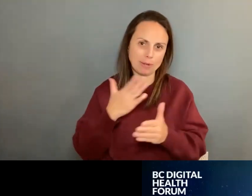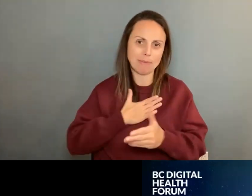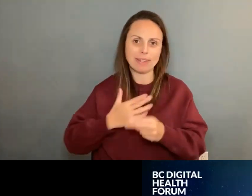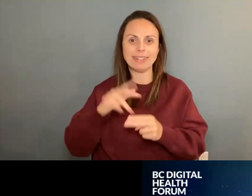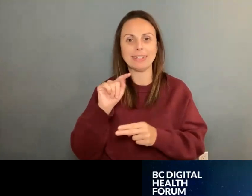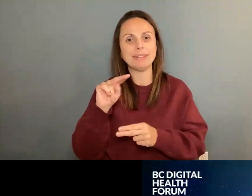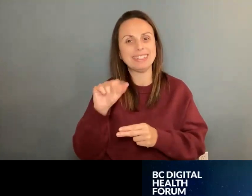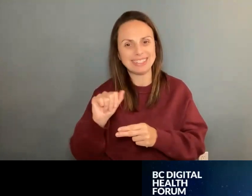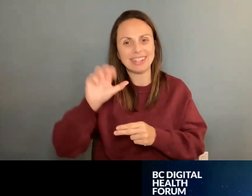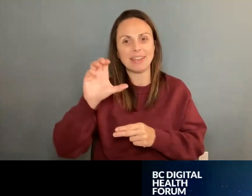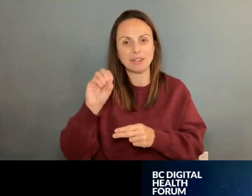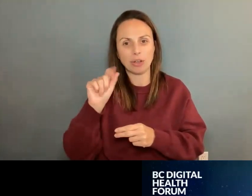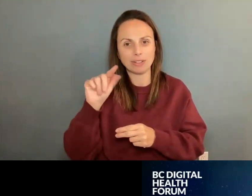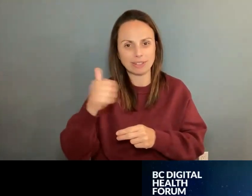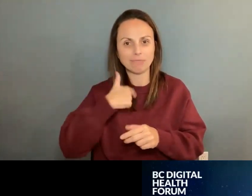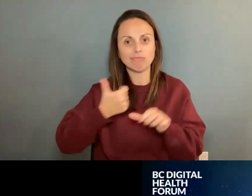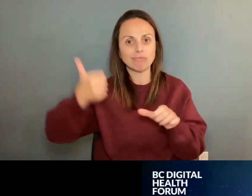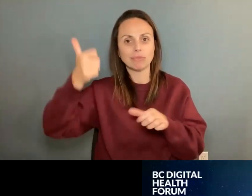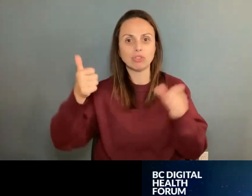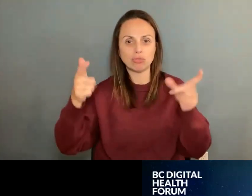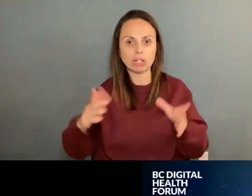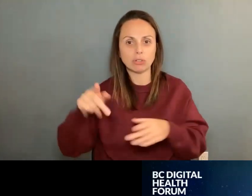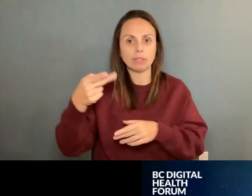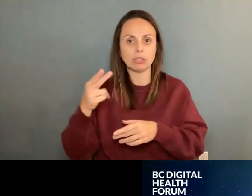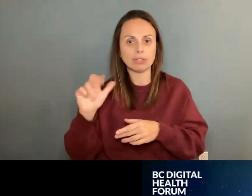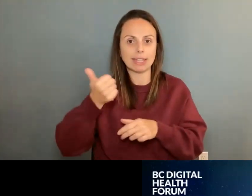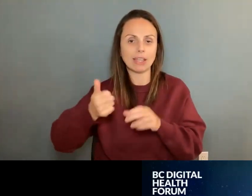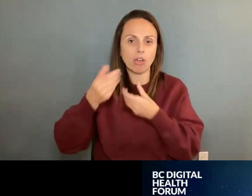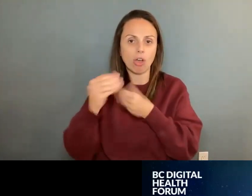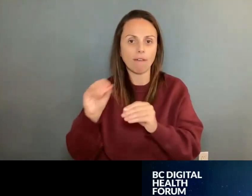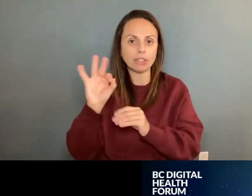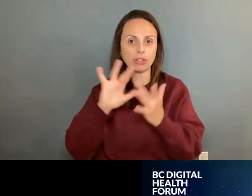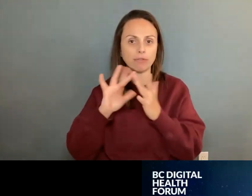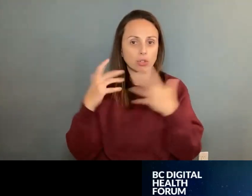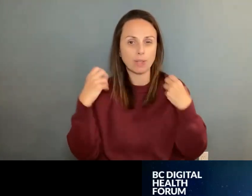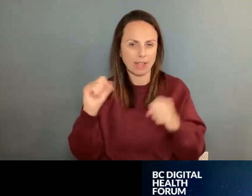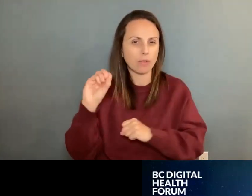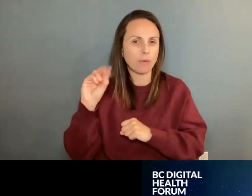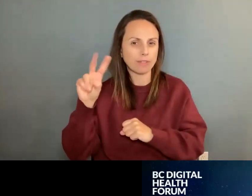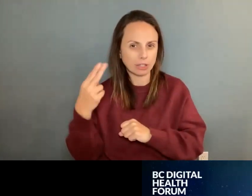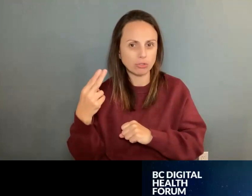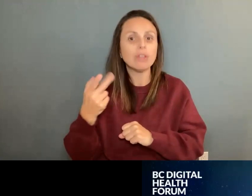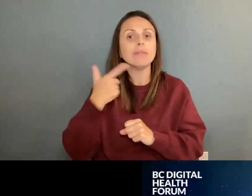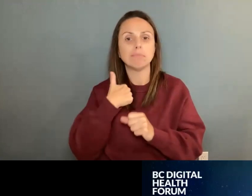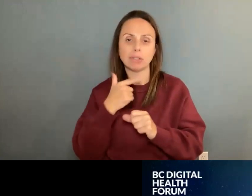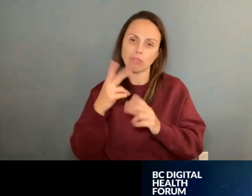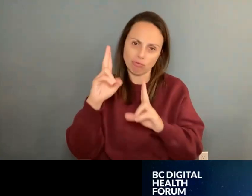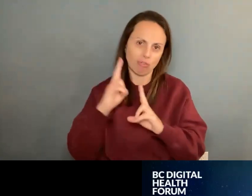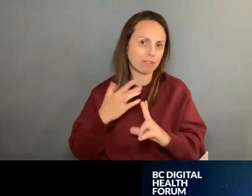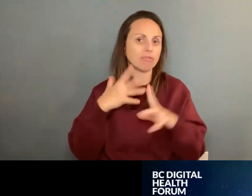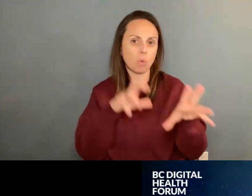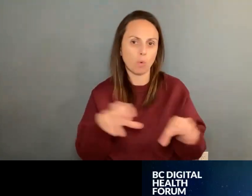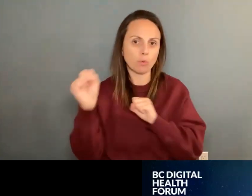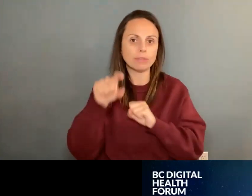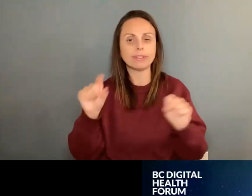Tina Costa. I'm one of the directors with PHSA's Office of Virtual Health, and I have the honor of being your host once again for our